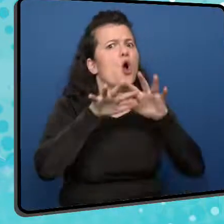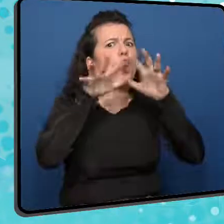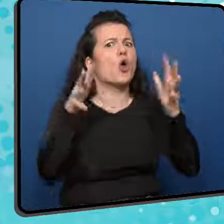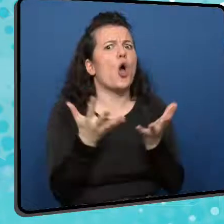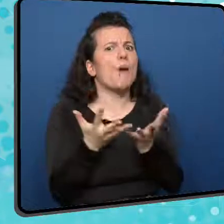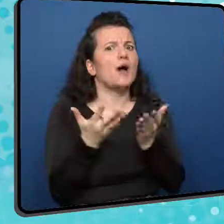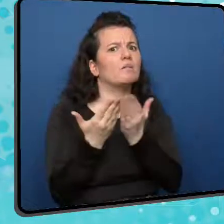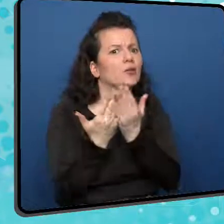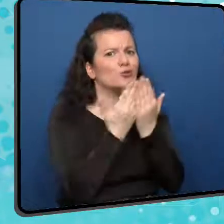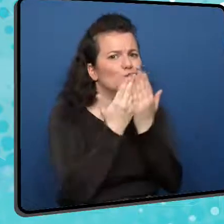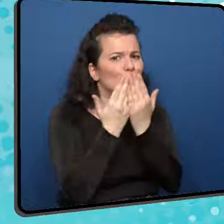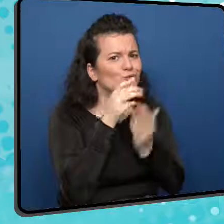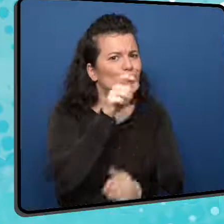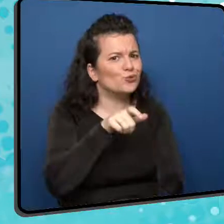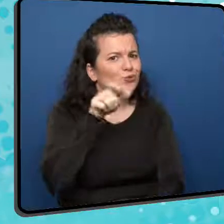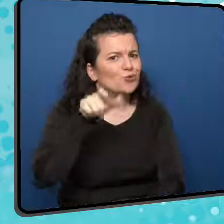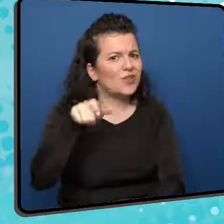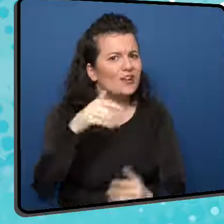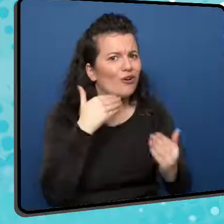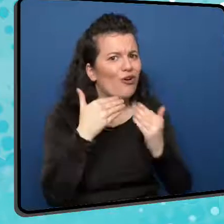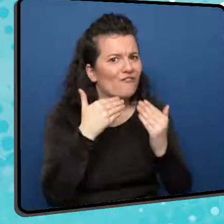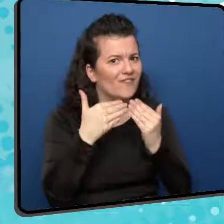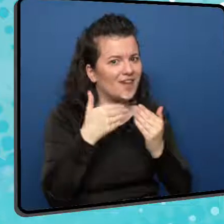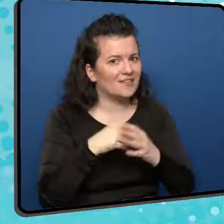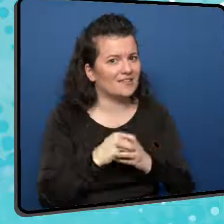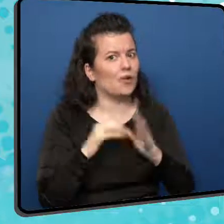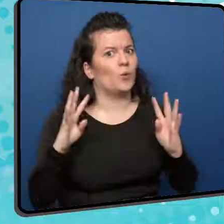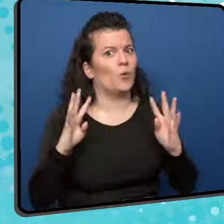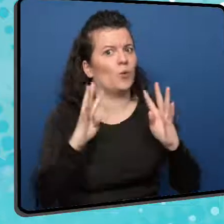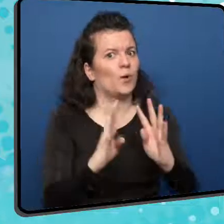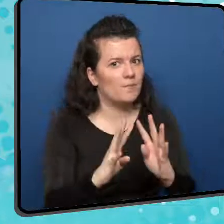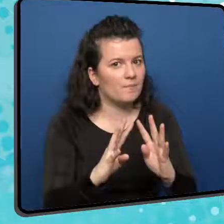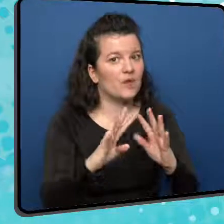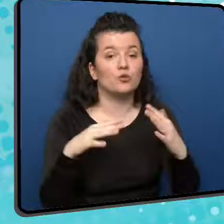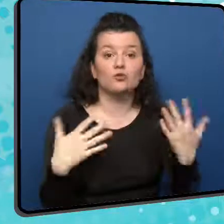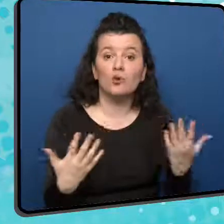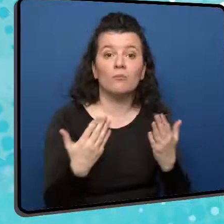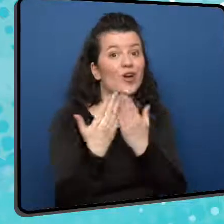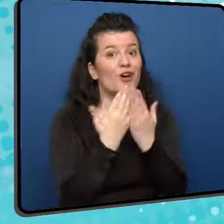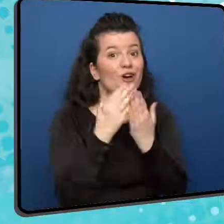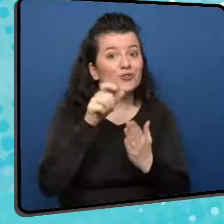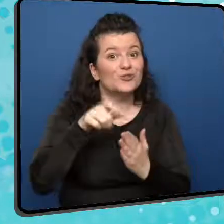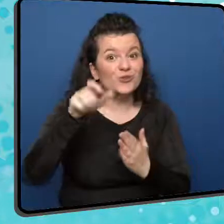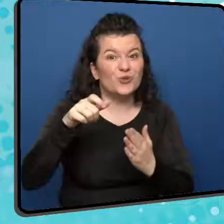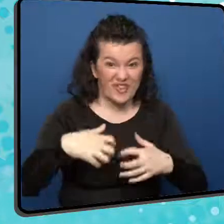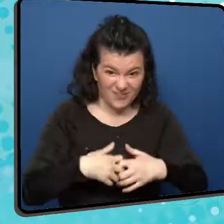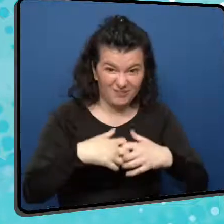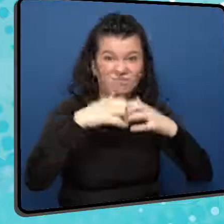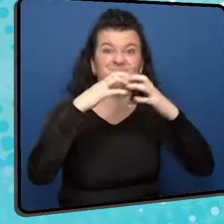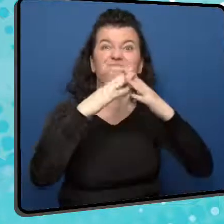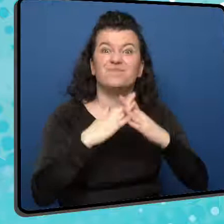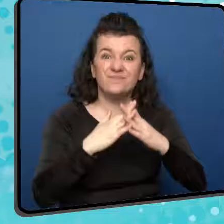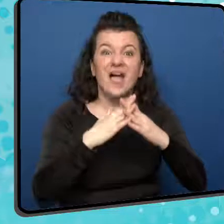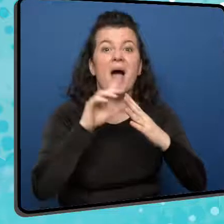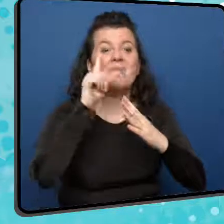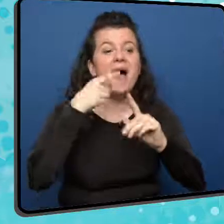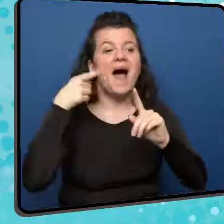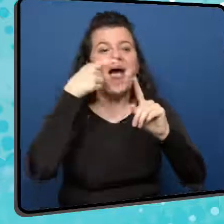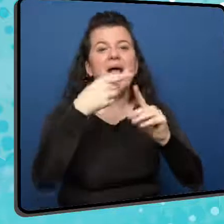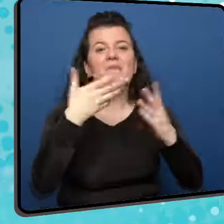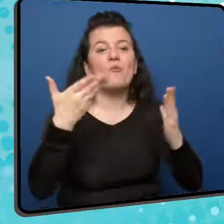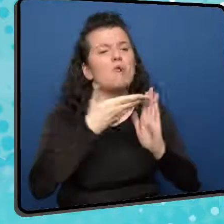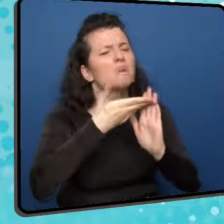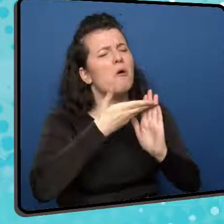And this is an event created by students, but not only for students. Everyone can, of course, join and